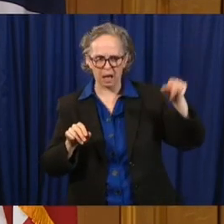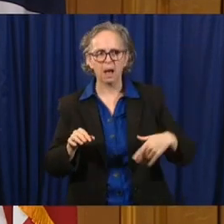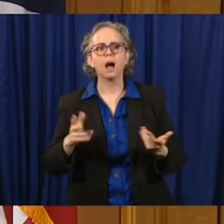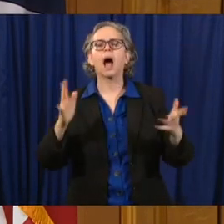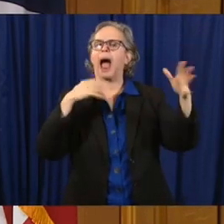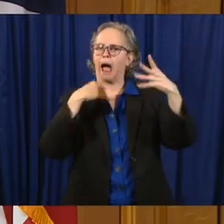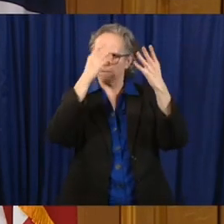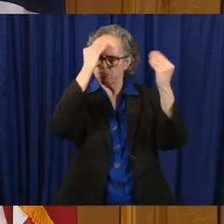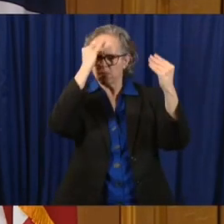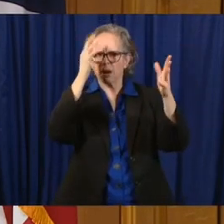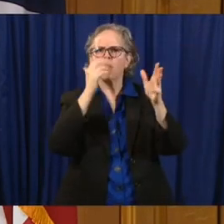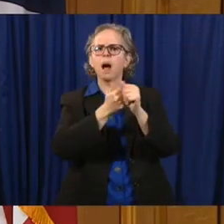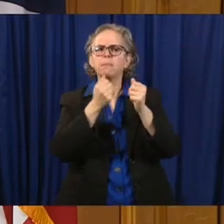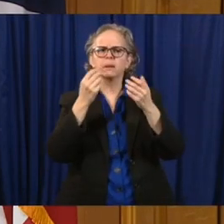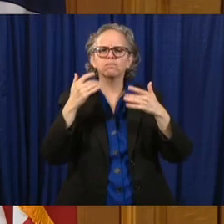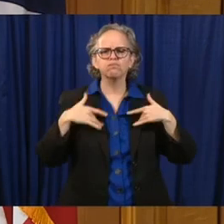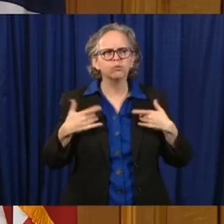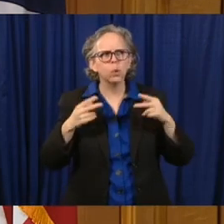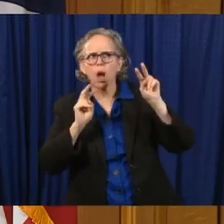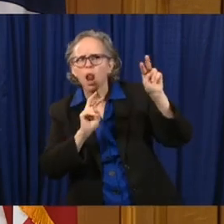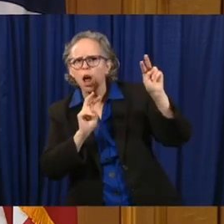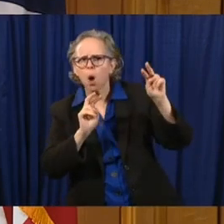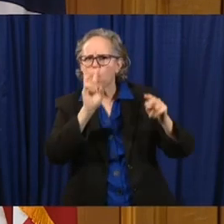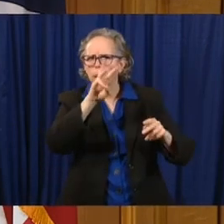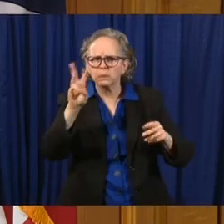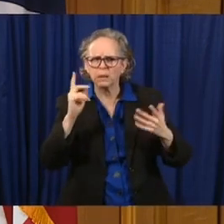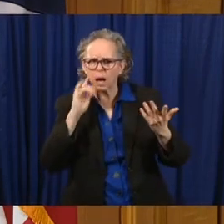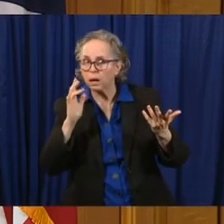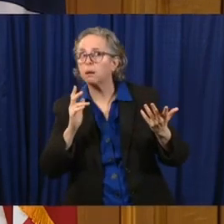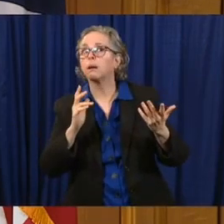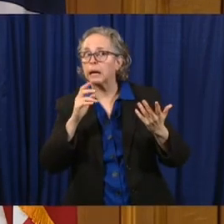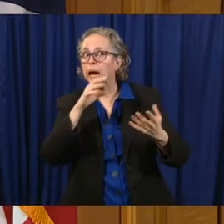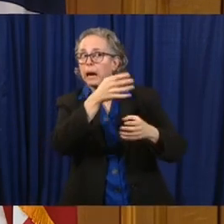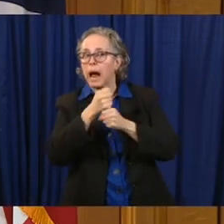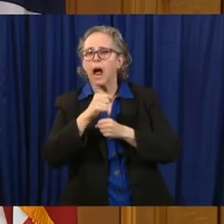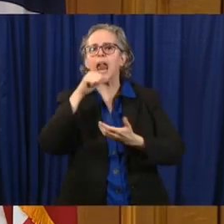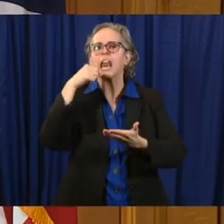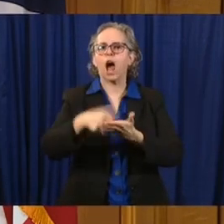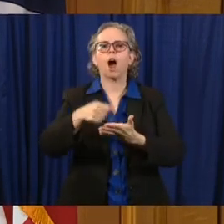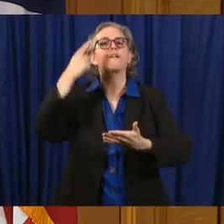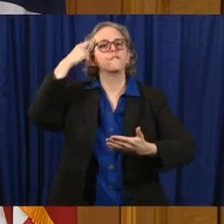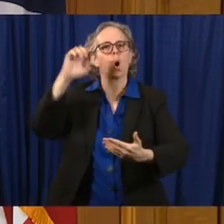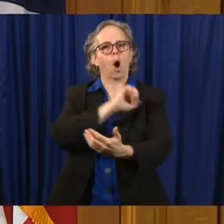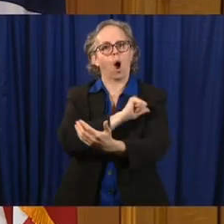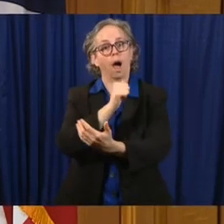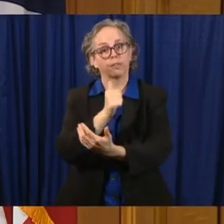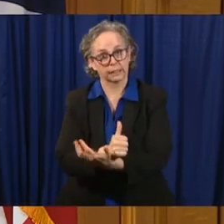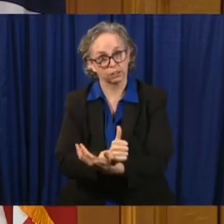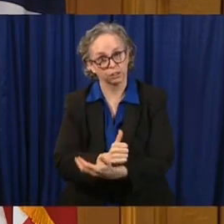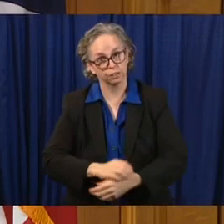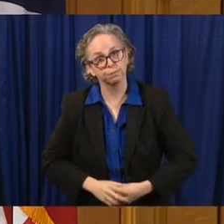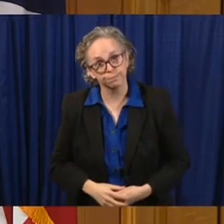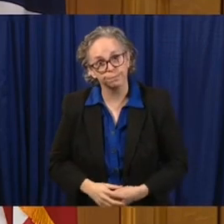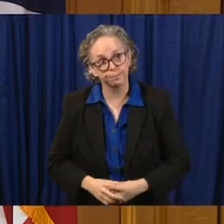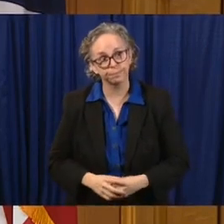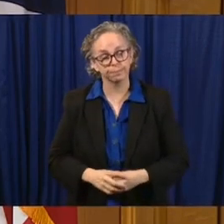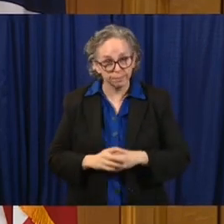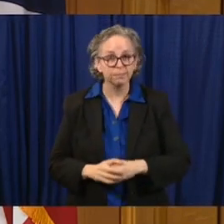how that is going. I want to talk a little bit about give a report in regard to our